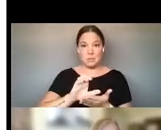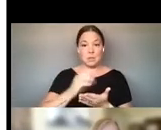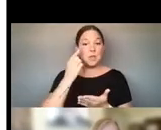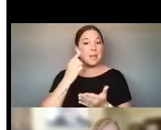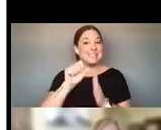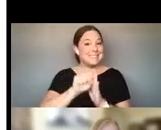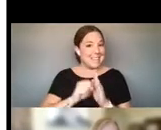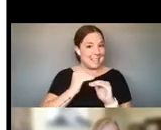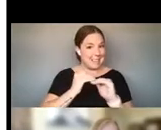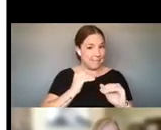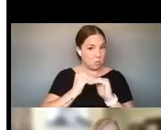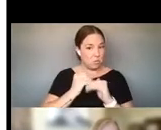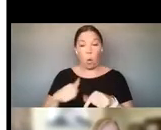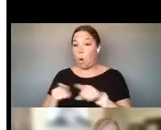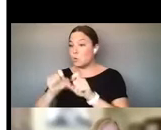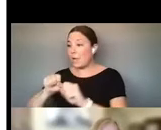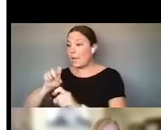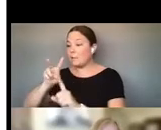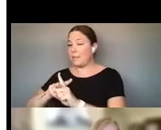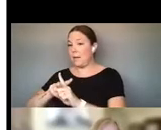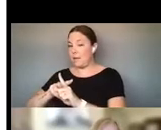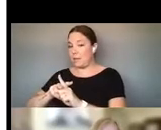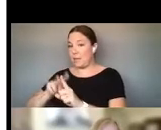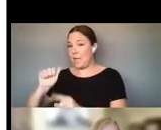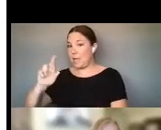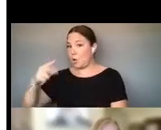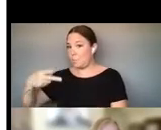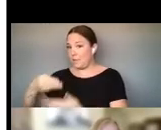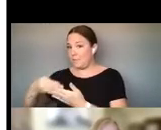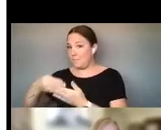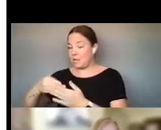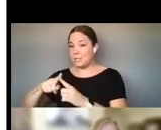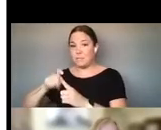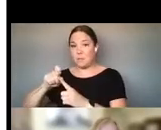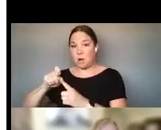also apply for for ARP funds from the NEA?